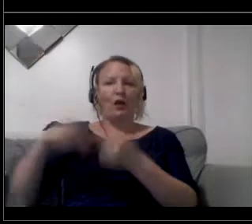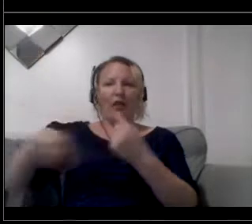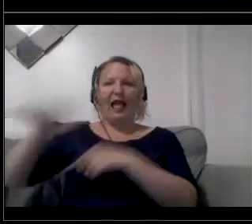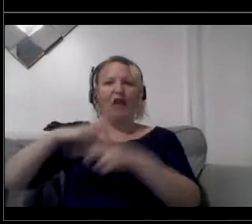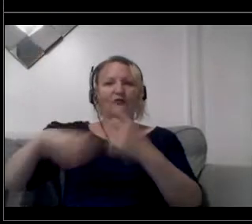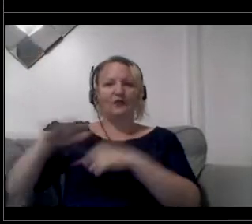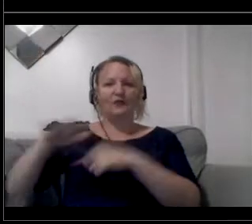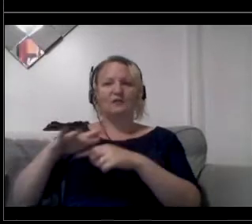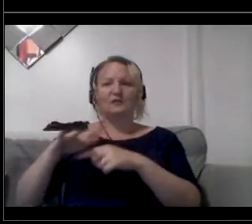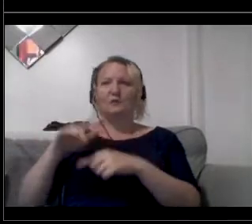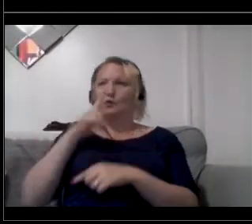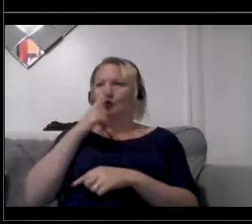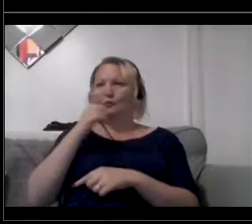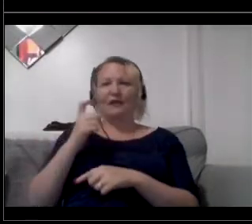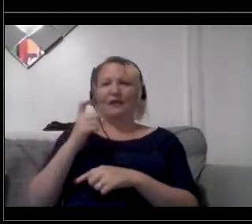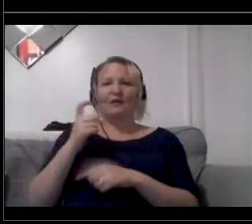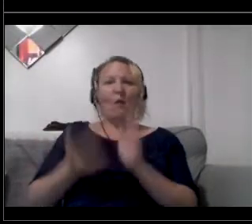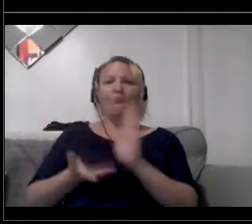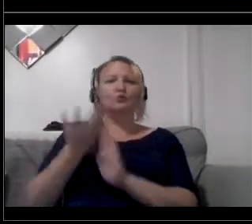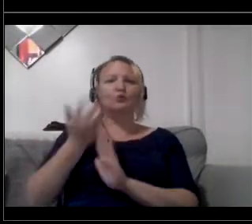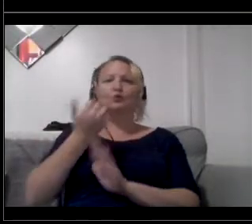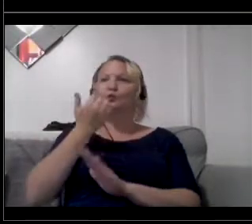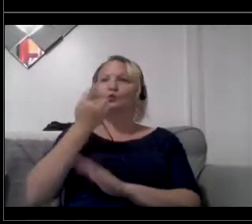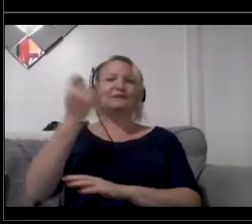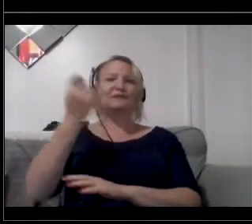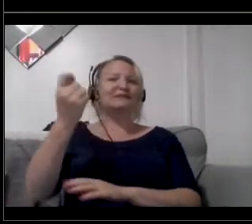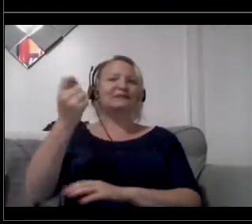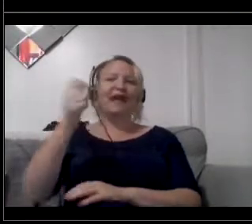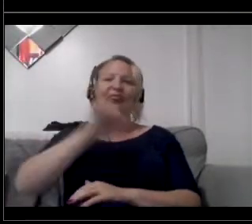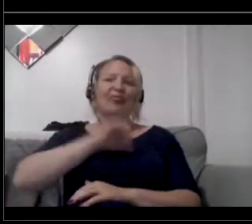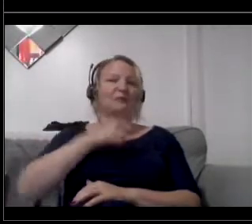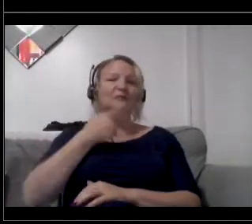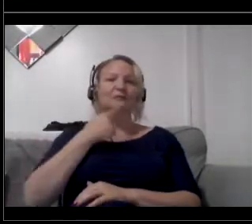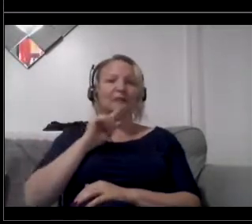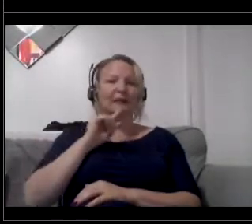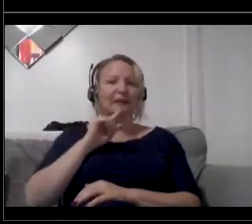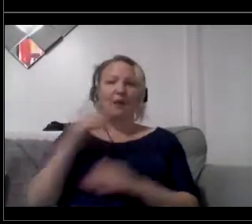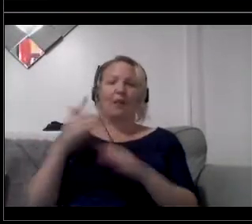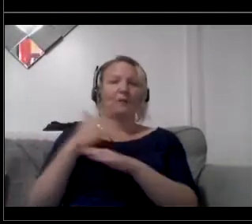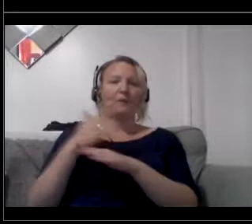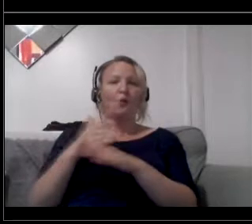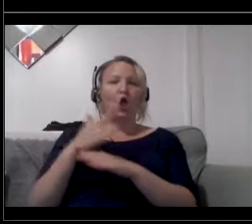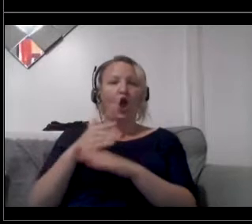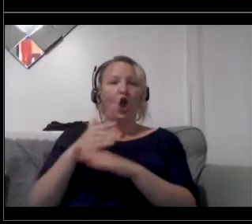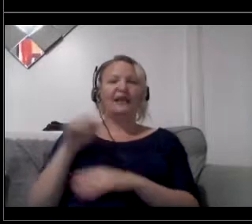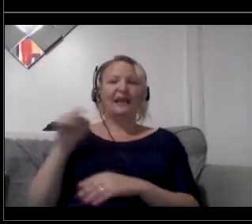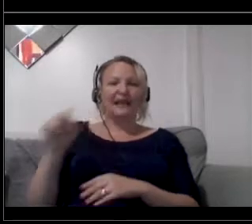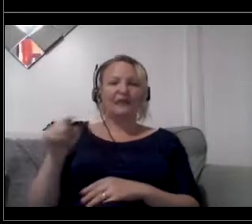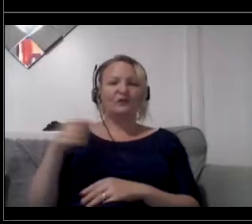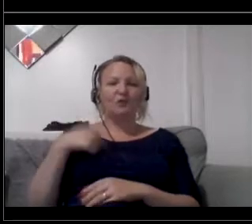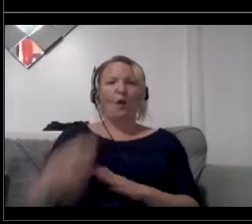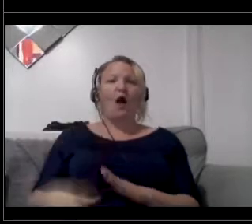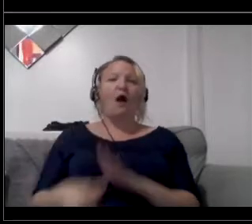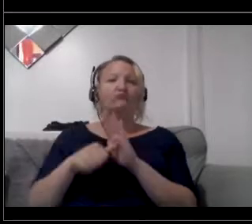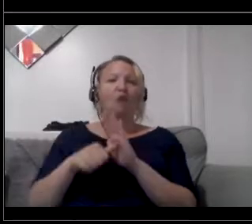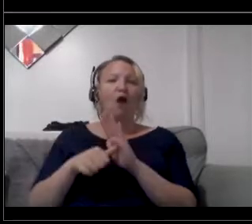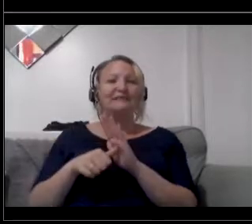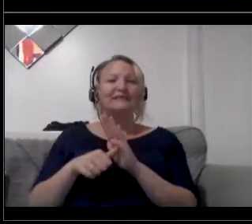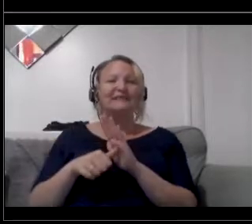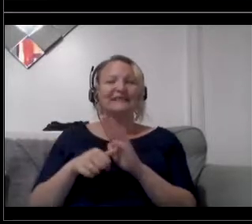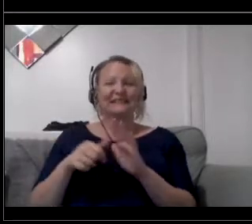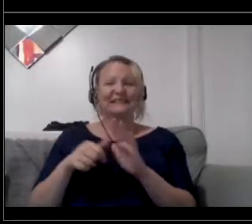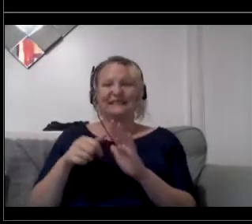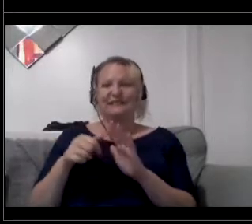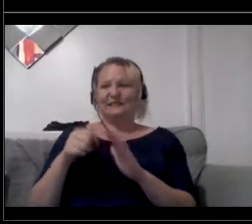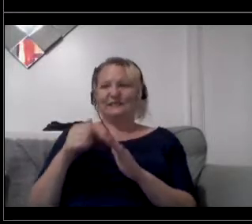10,000 people will be working on the project at the peak of construction. And our priority really is to ensure as